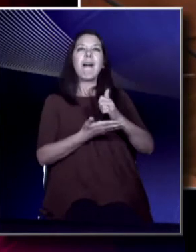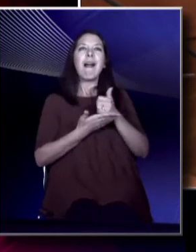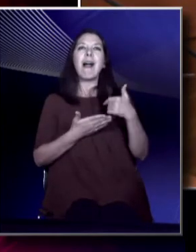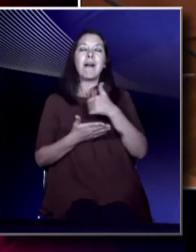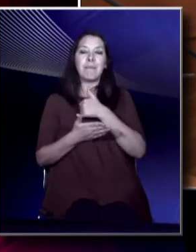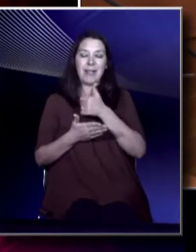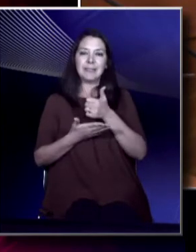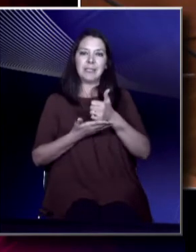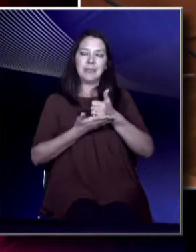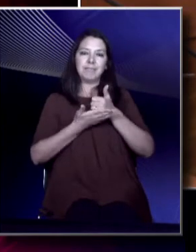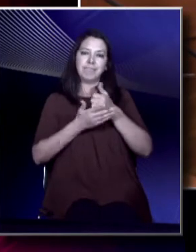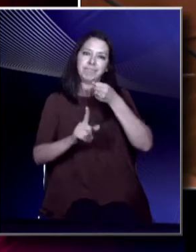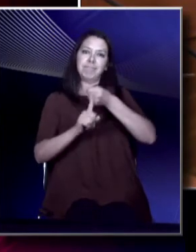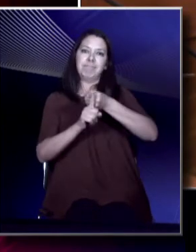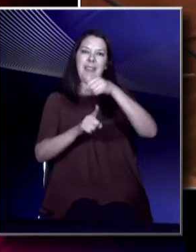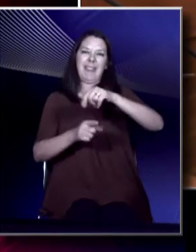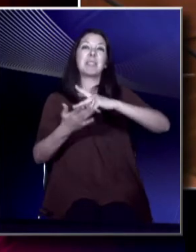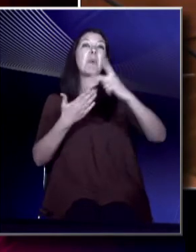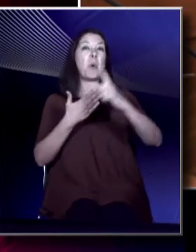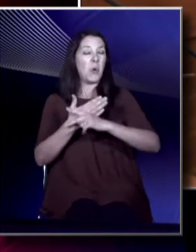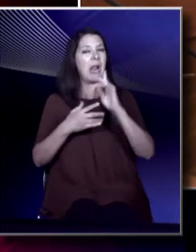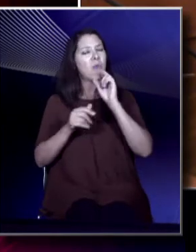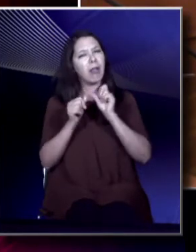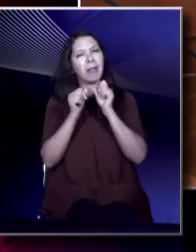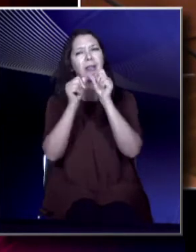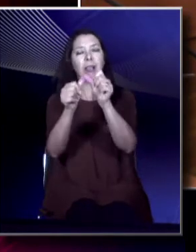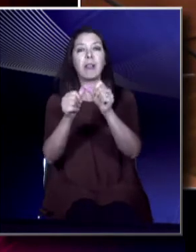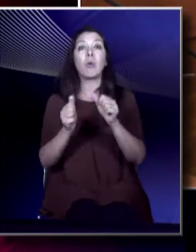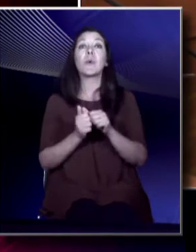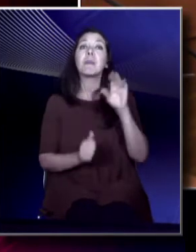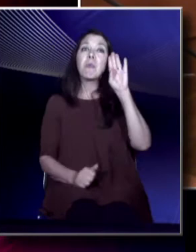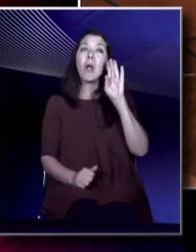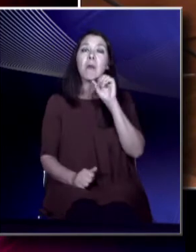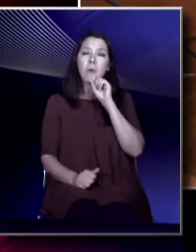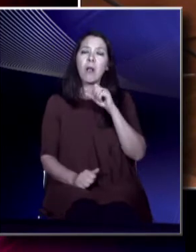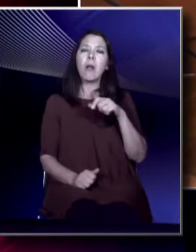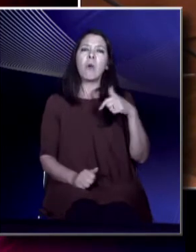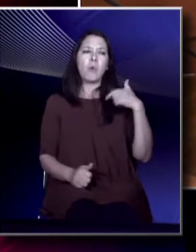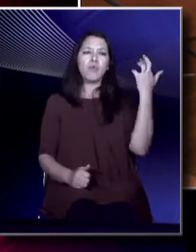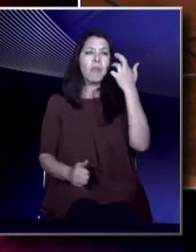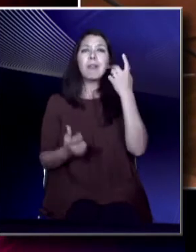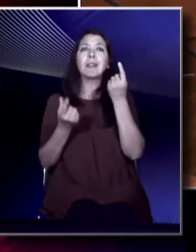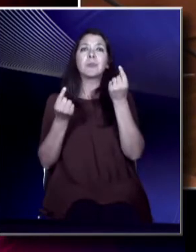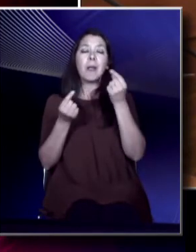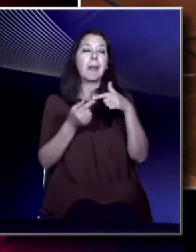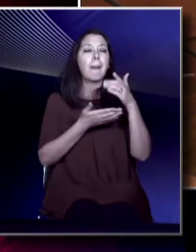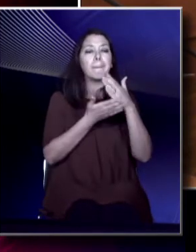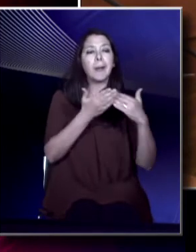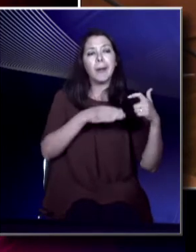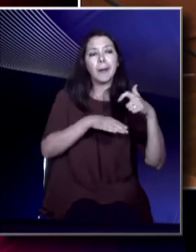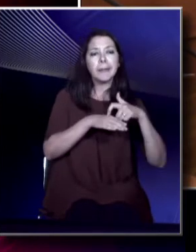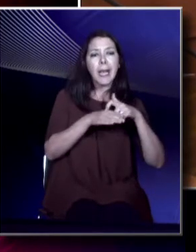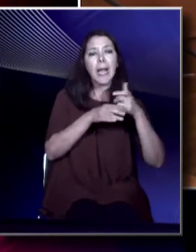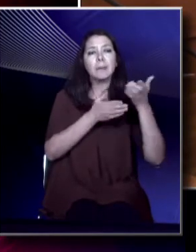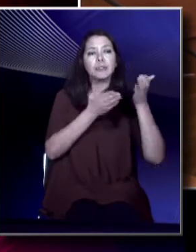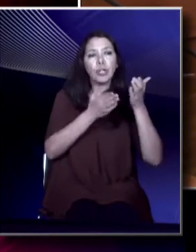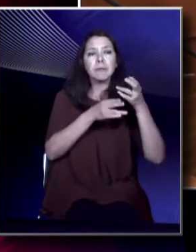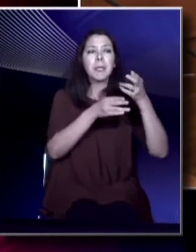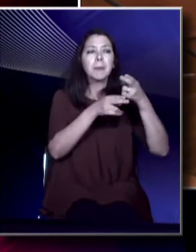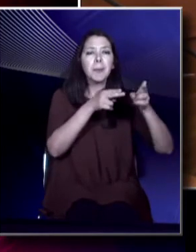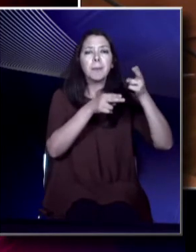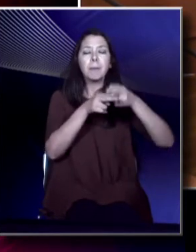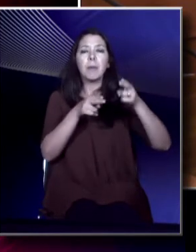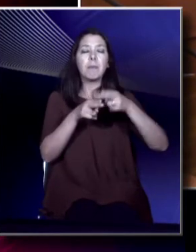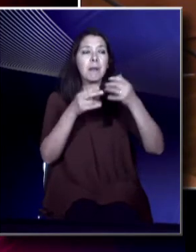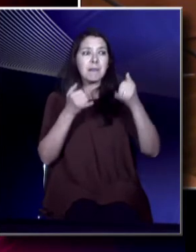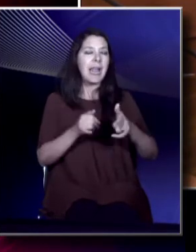and have lasting impact. Under Barb's direction, we have gone from overseeing part-time providers delivering ECFE services to being the main